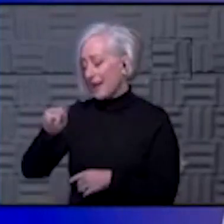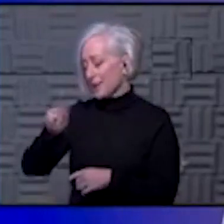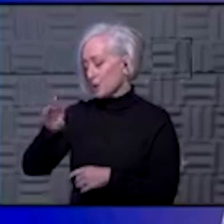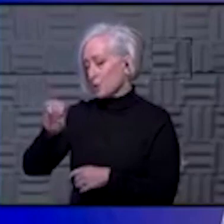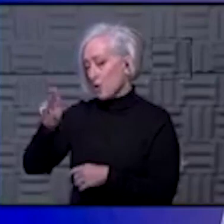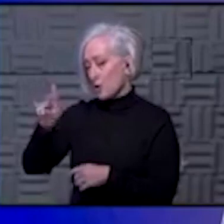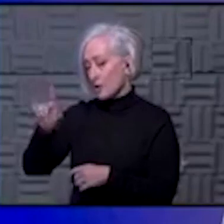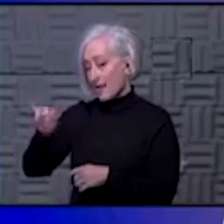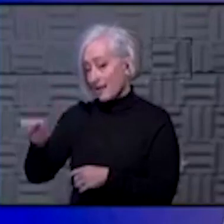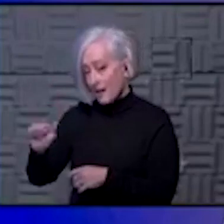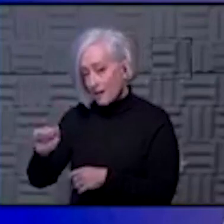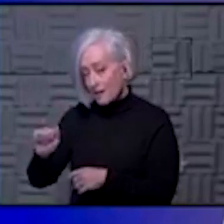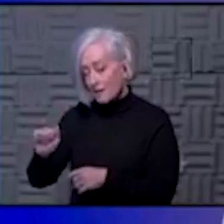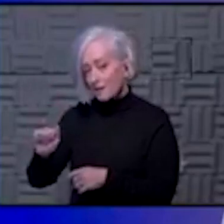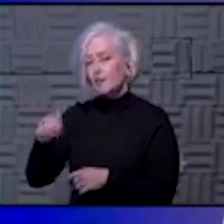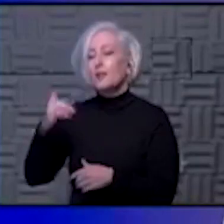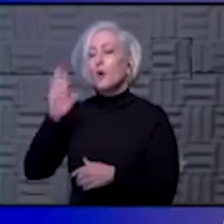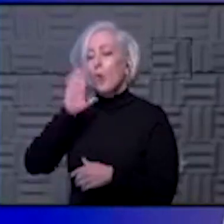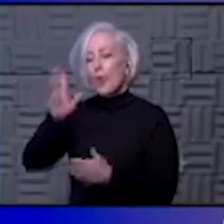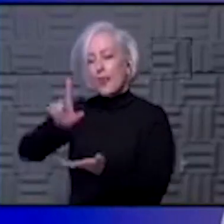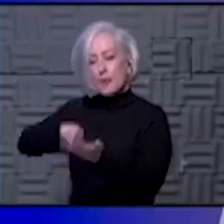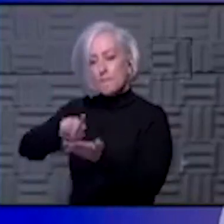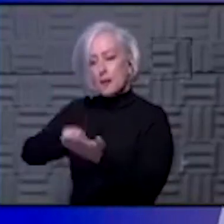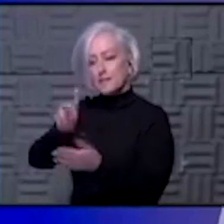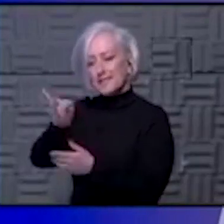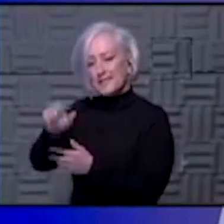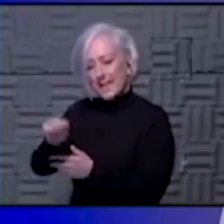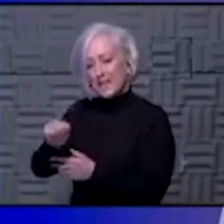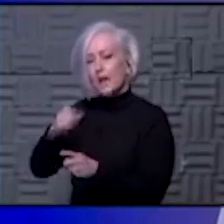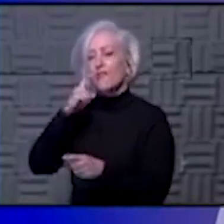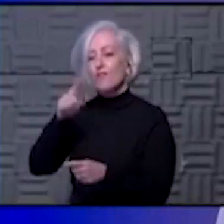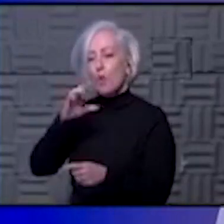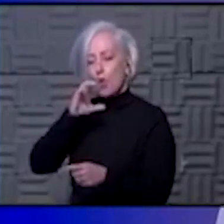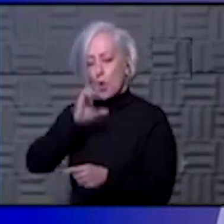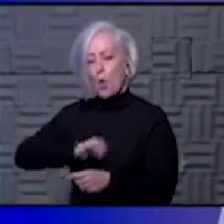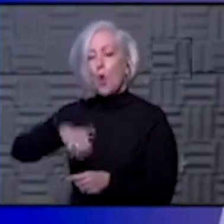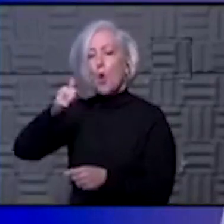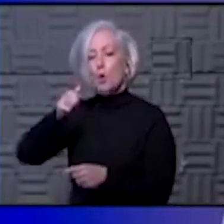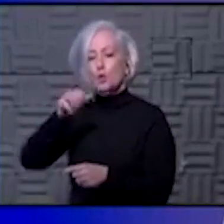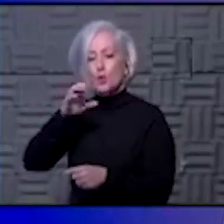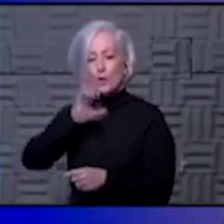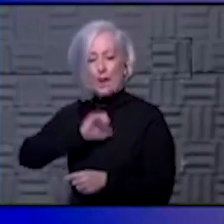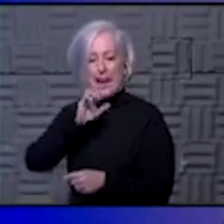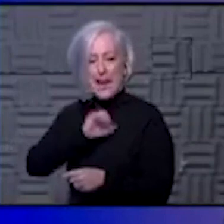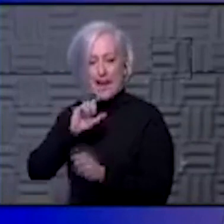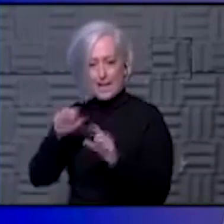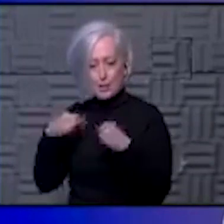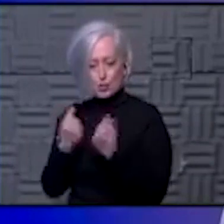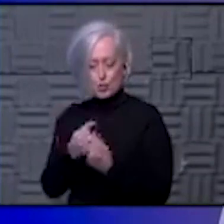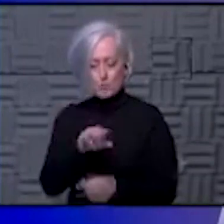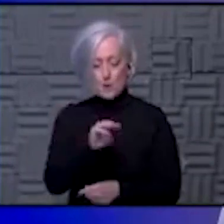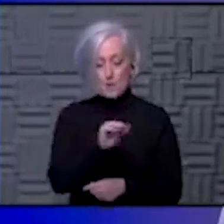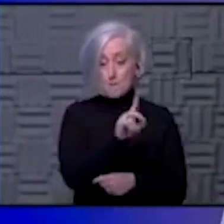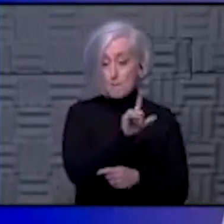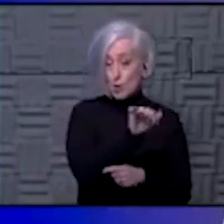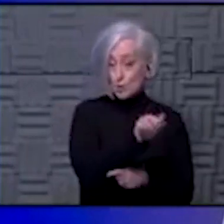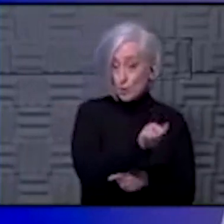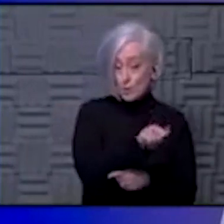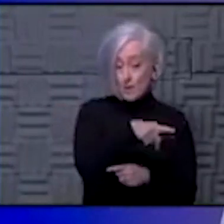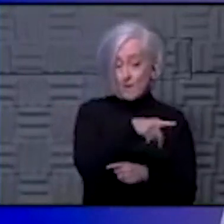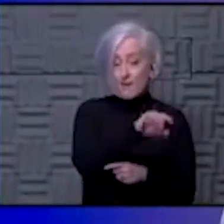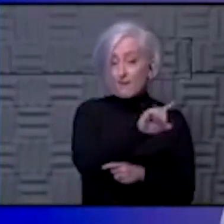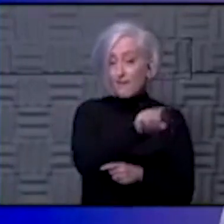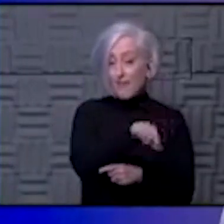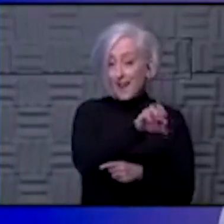published data, or will be publishing data, on the older age group as well. I'm not aware of that for the Pfizer and Moderna, so we need to get those